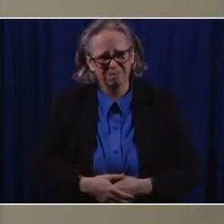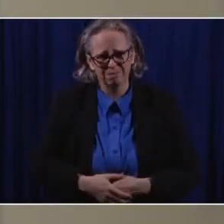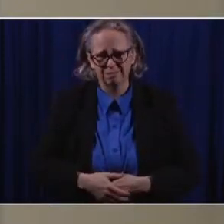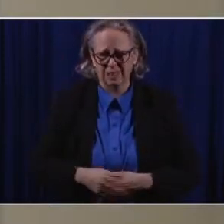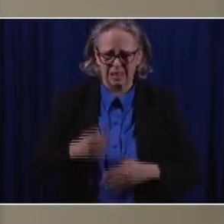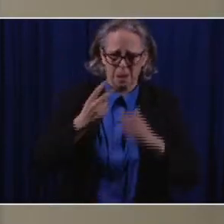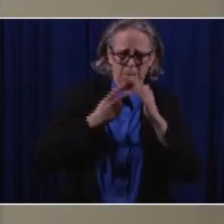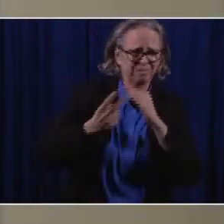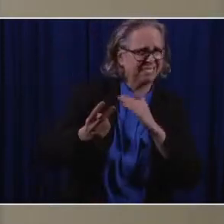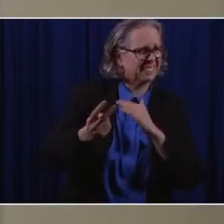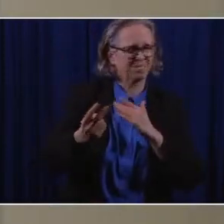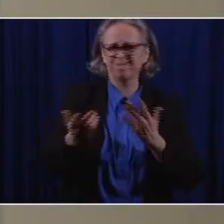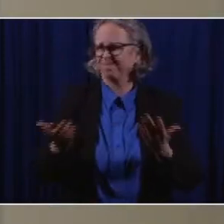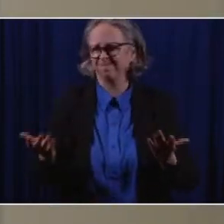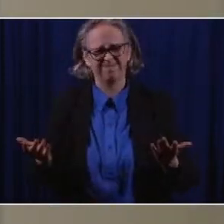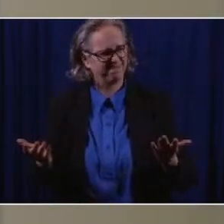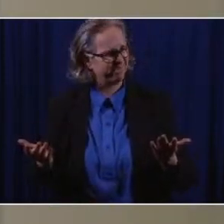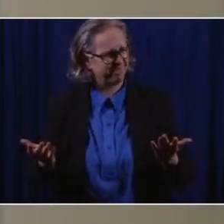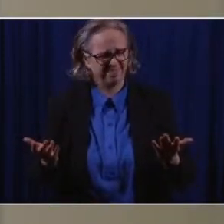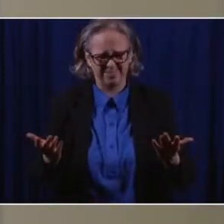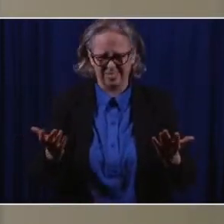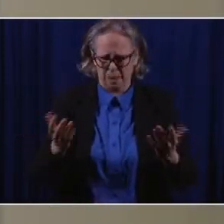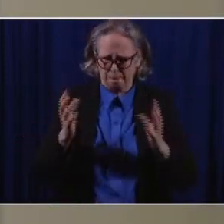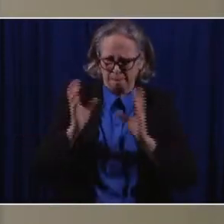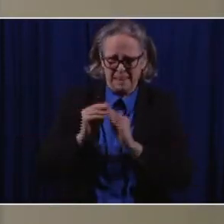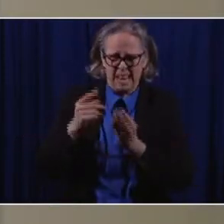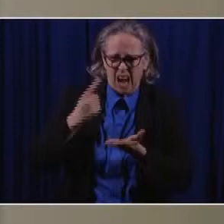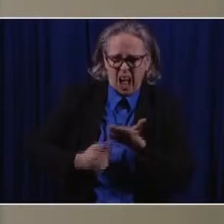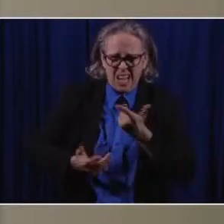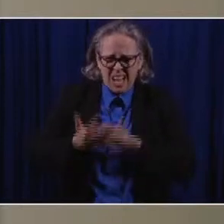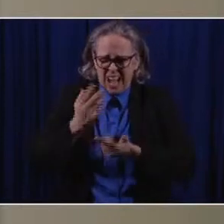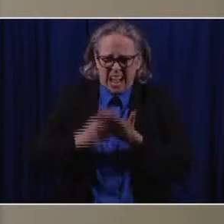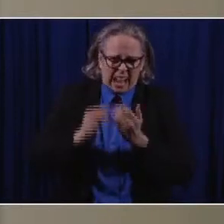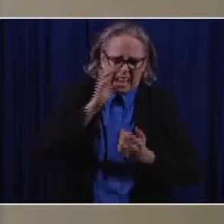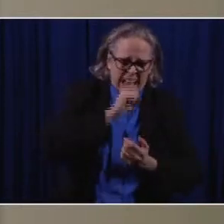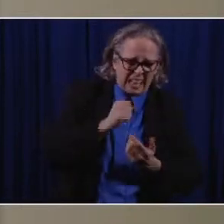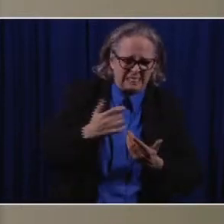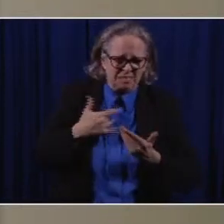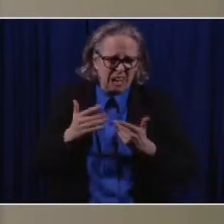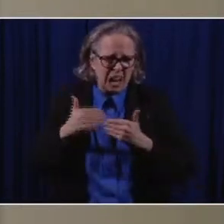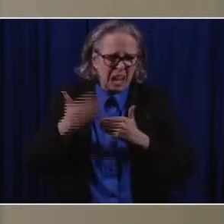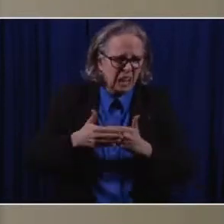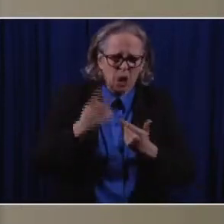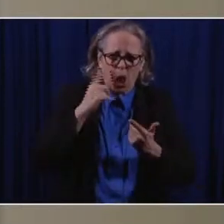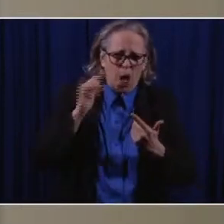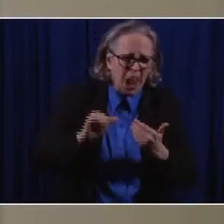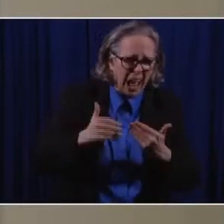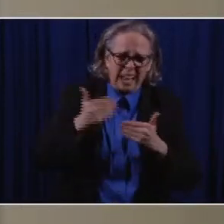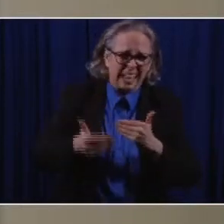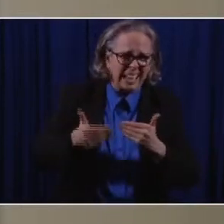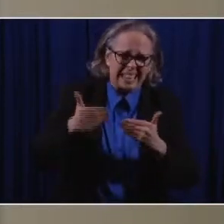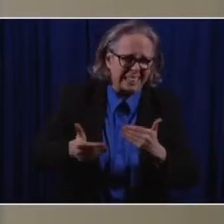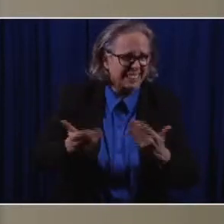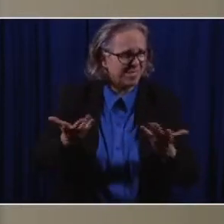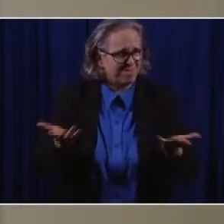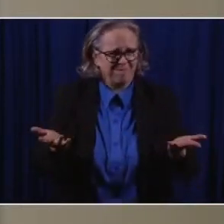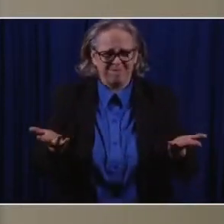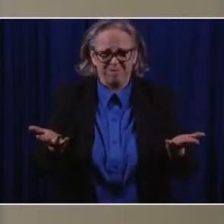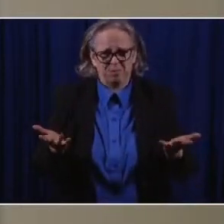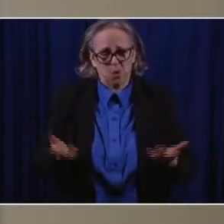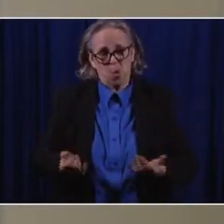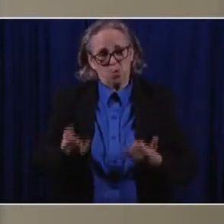constantly to reassess that. We met right before this meeting. So As of now, I would say we are